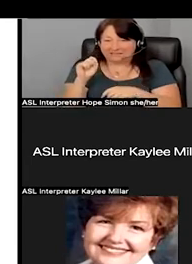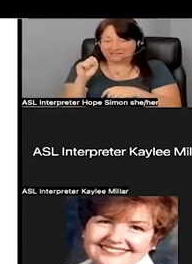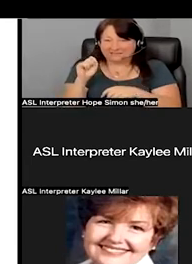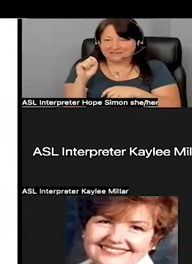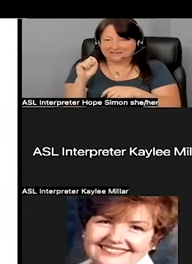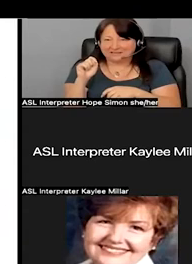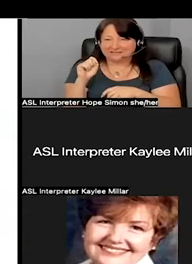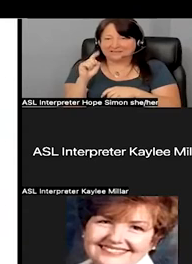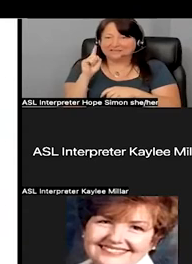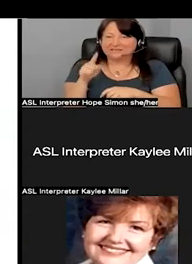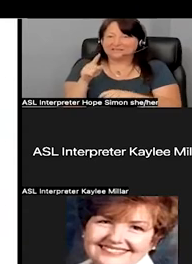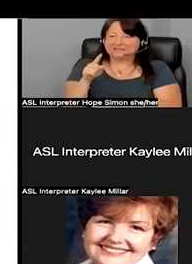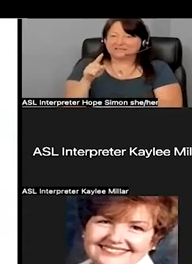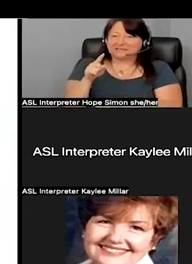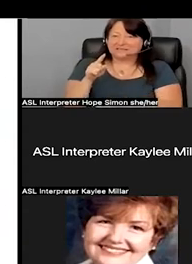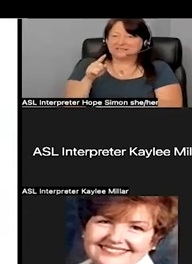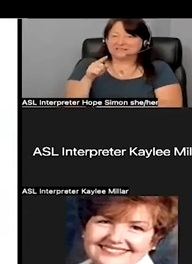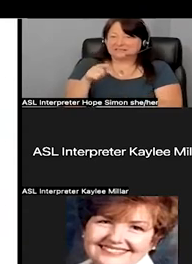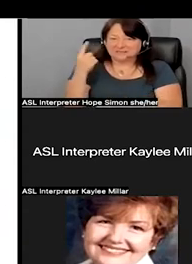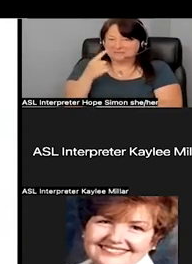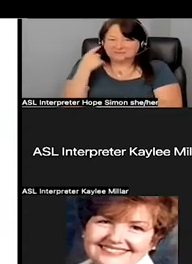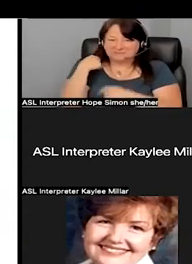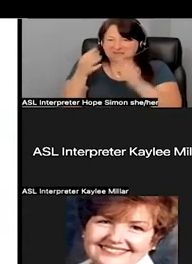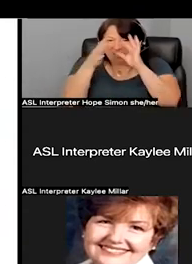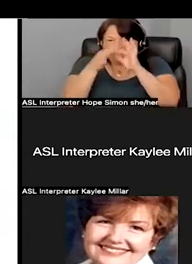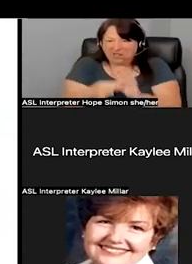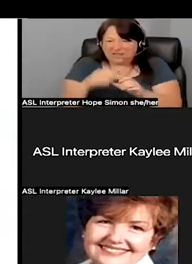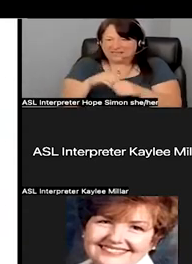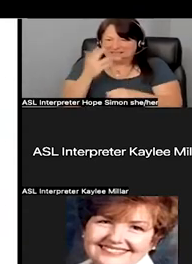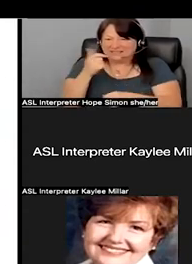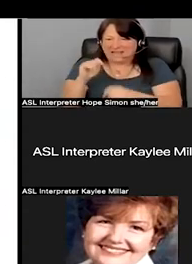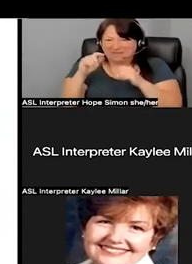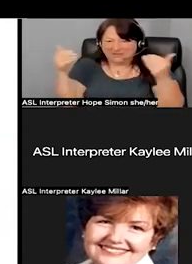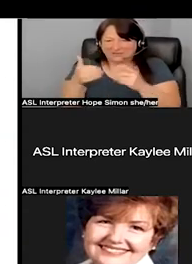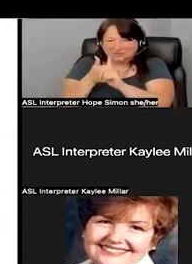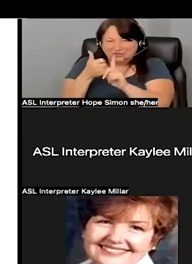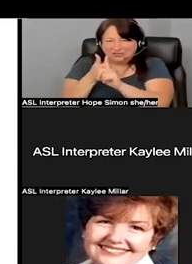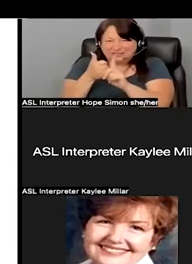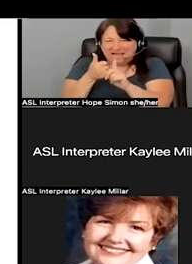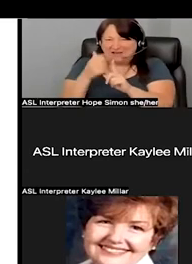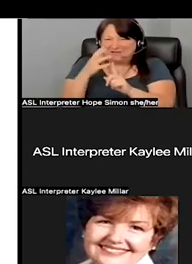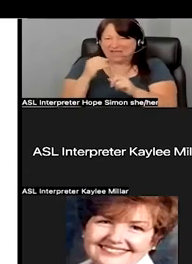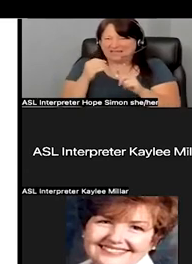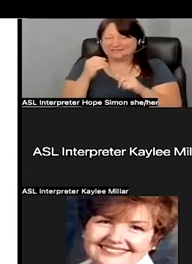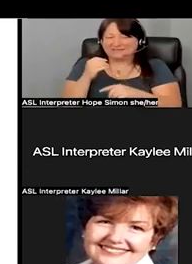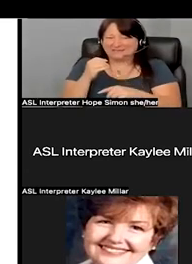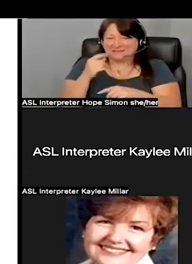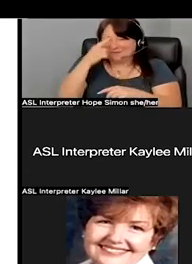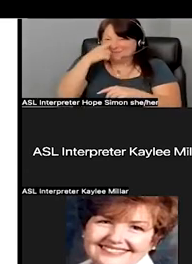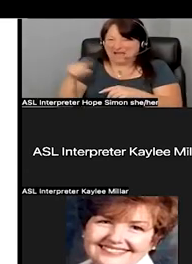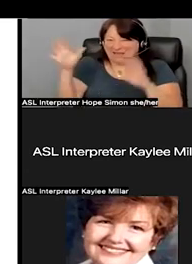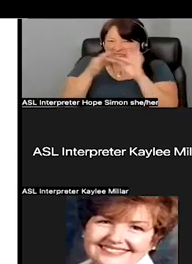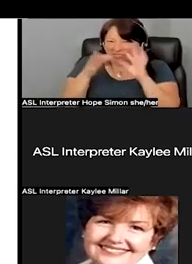Glenn, I'm wondering, you've been commenting in the chat, if you could introduce yourself and say, would you mind saying a little